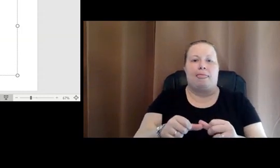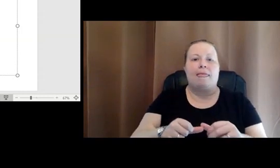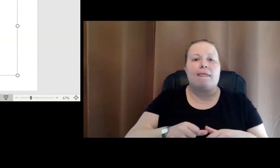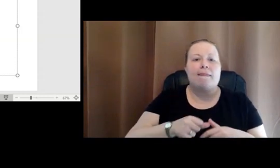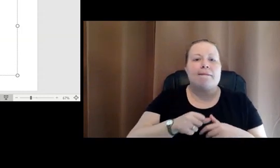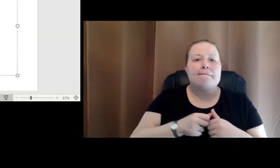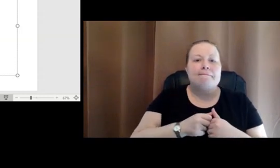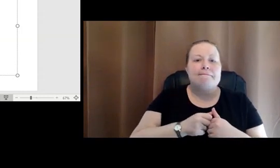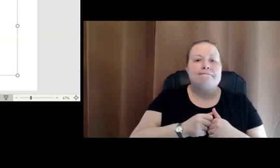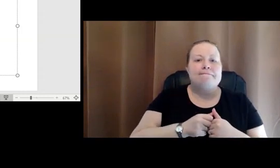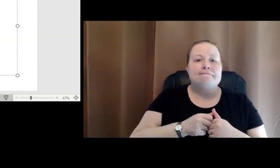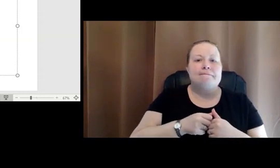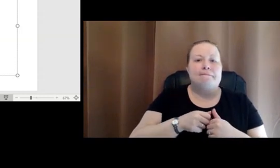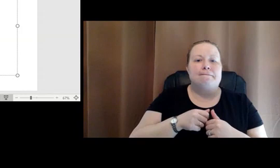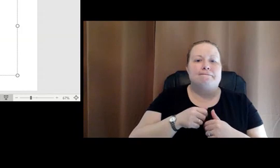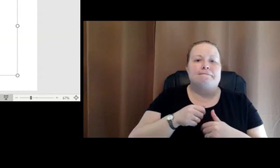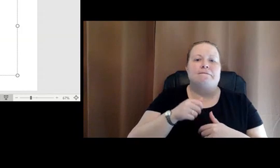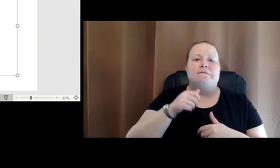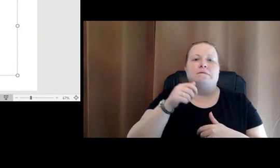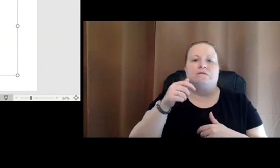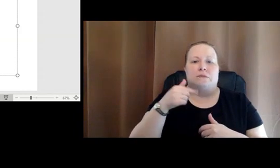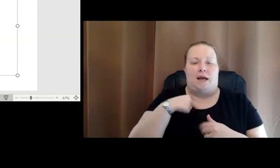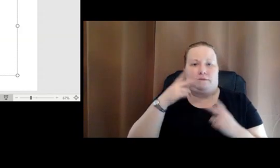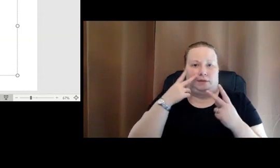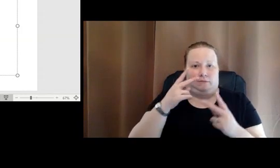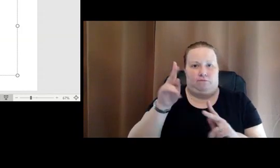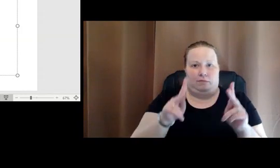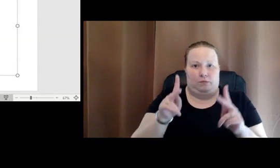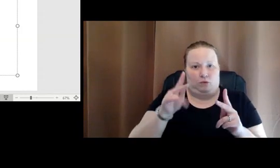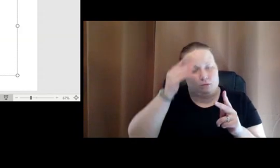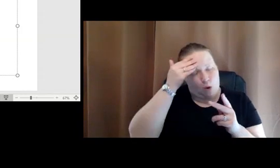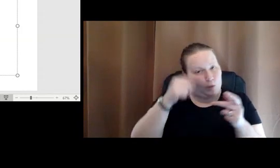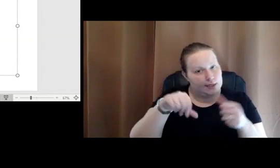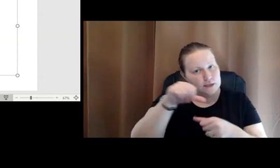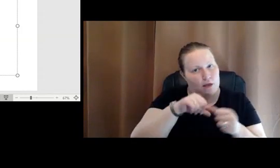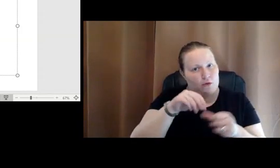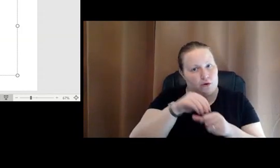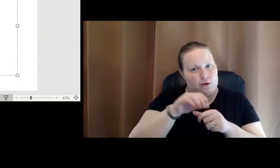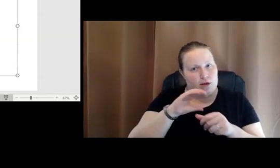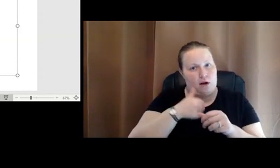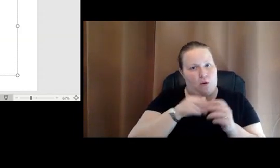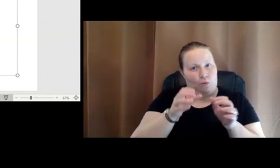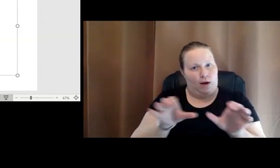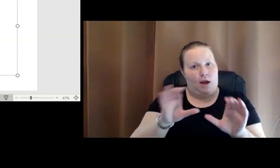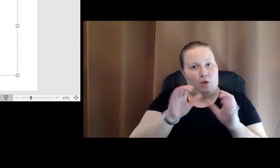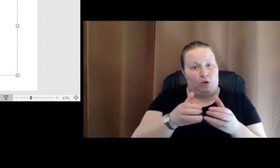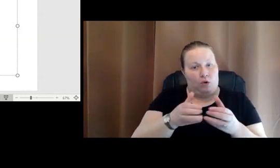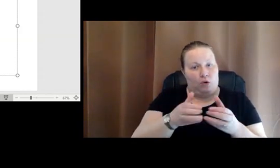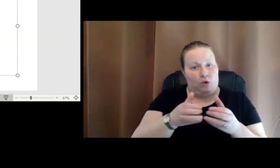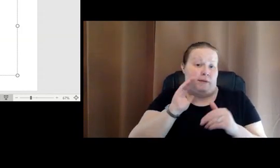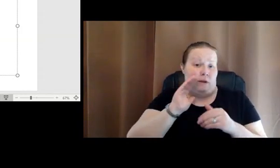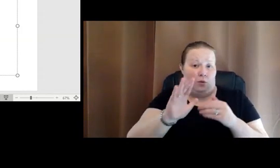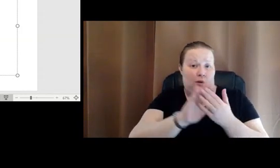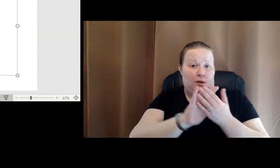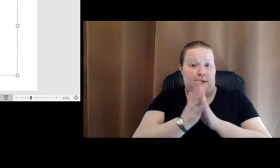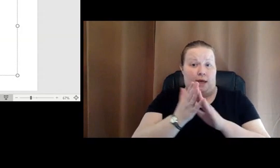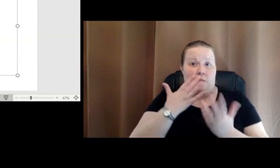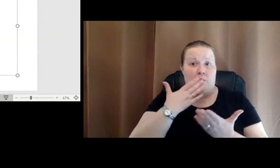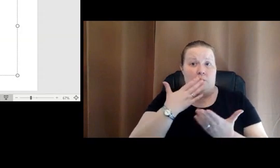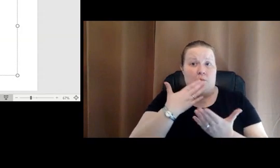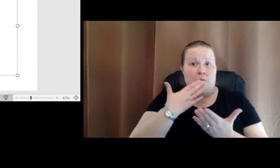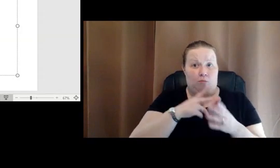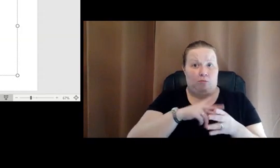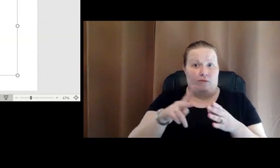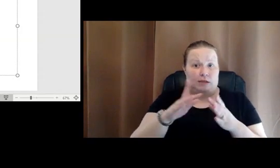and I've seen some people get to know each other in our breakout group that hopefully will turn into some good networking,